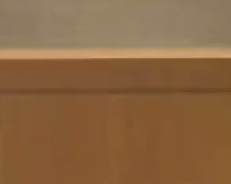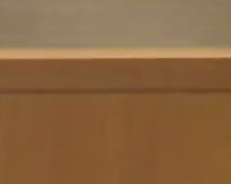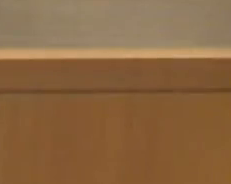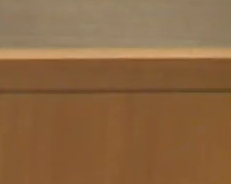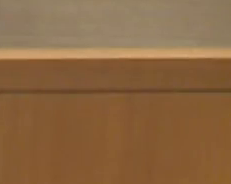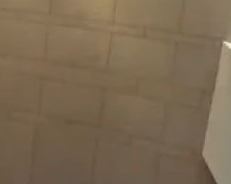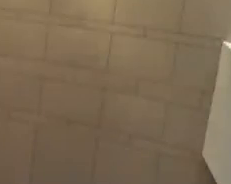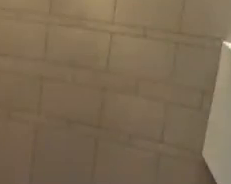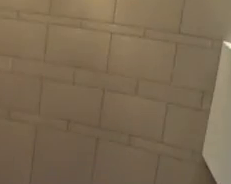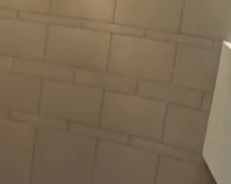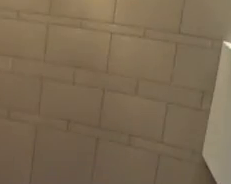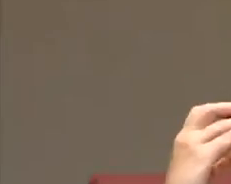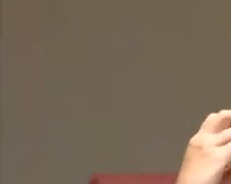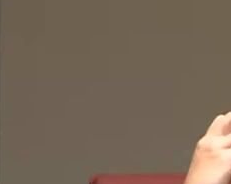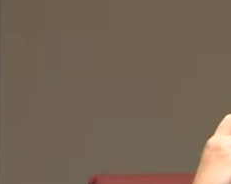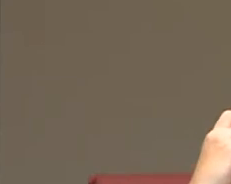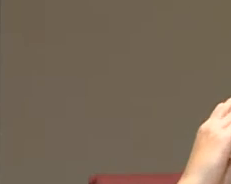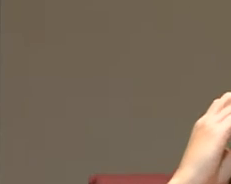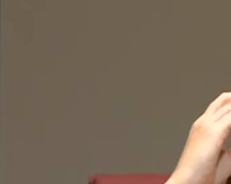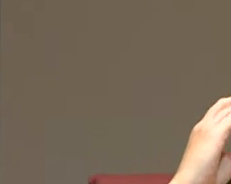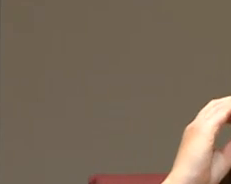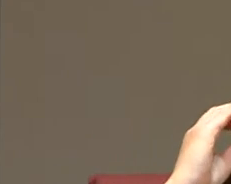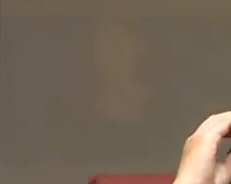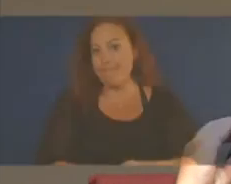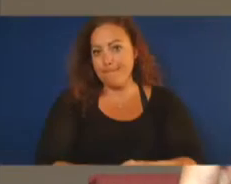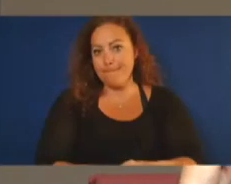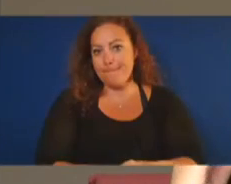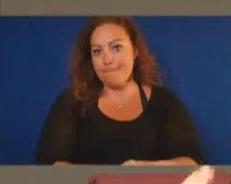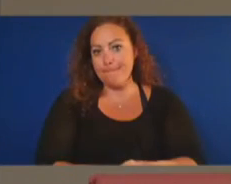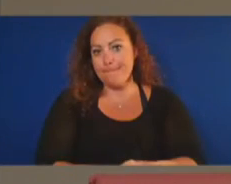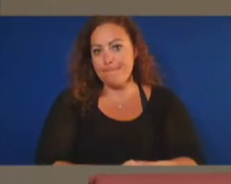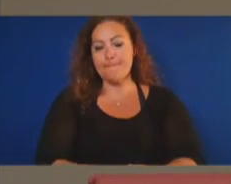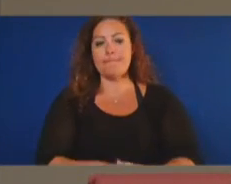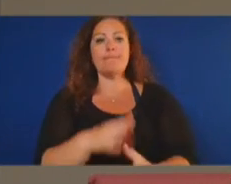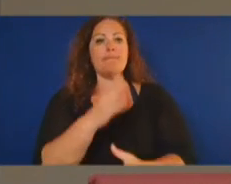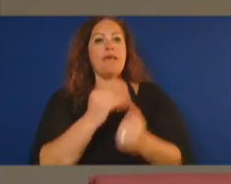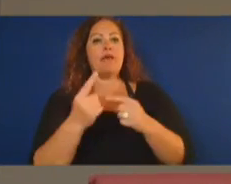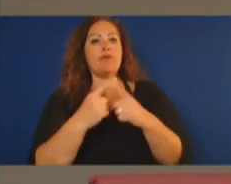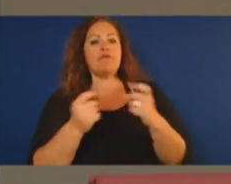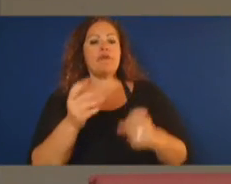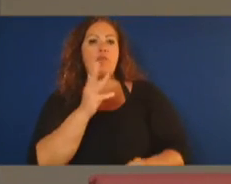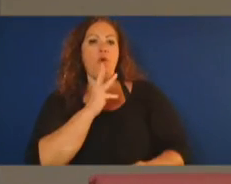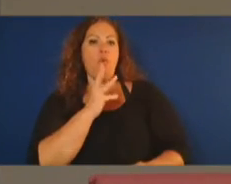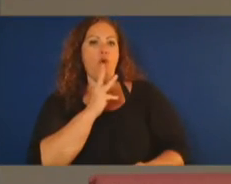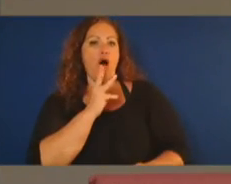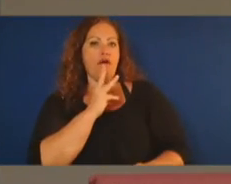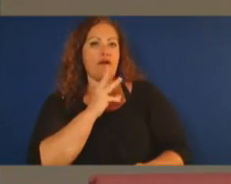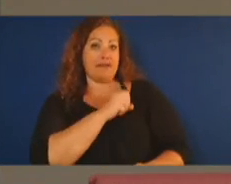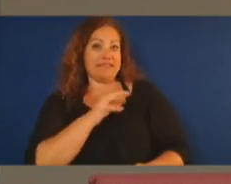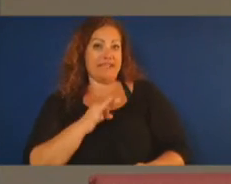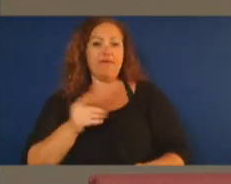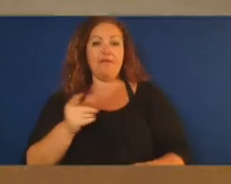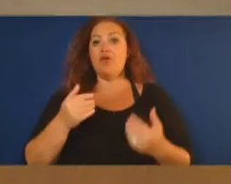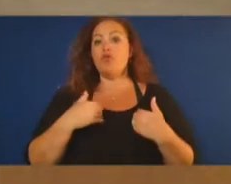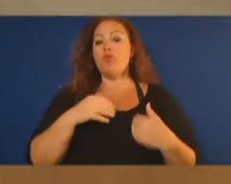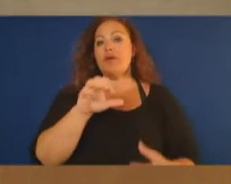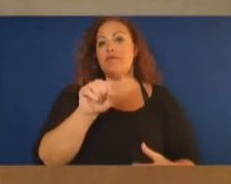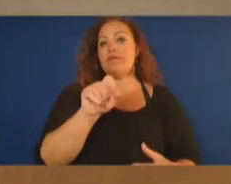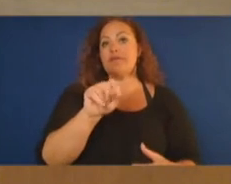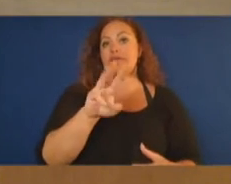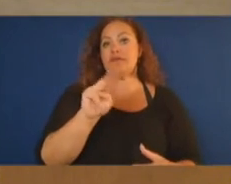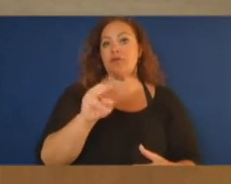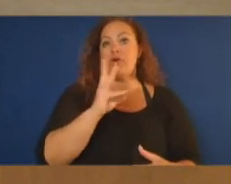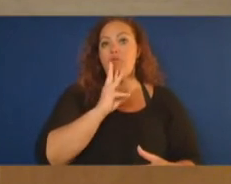someone that can address the concerns uh we do have storm water staff here with us this evening if we have specific questions for